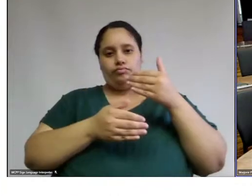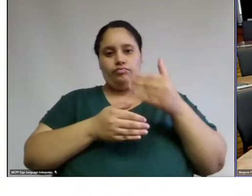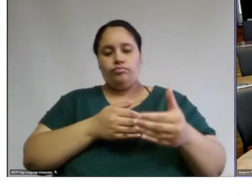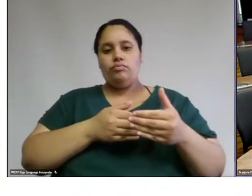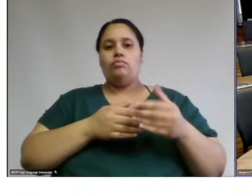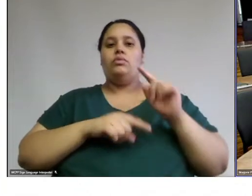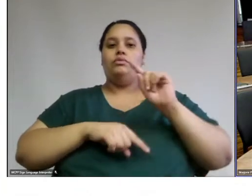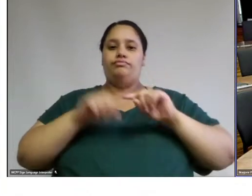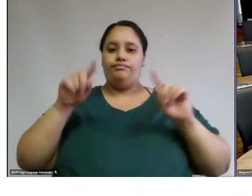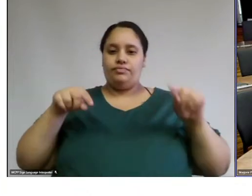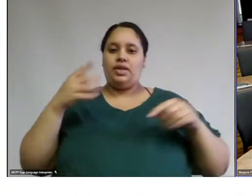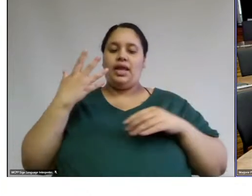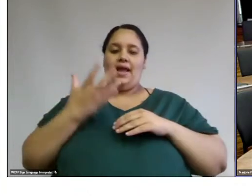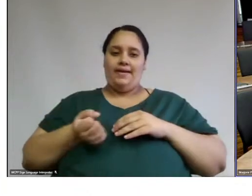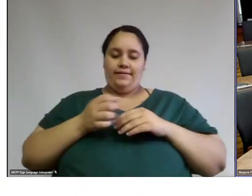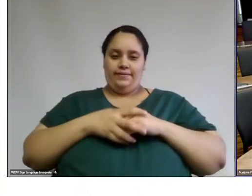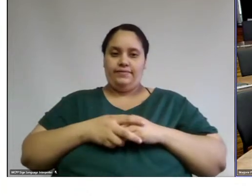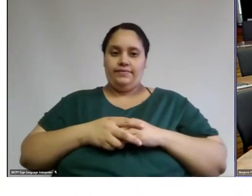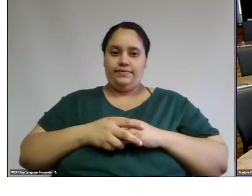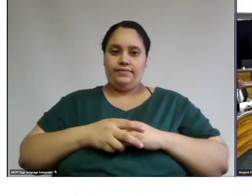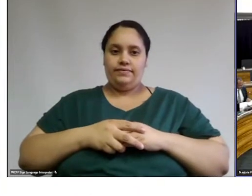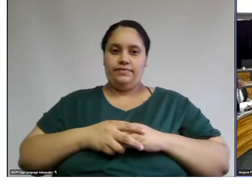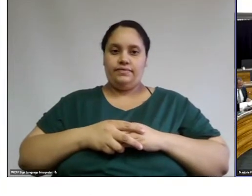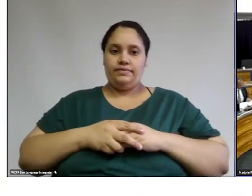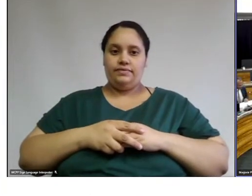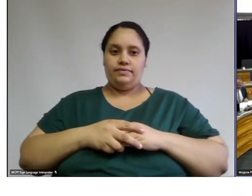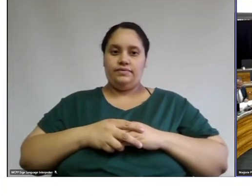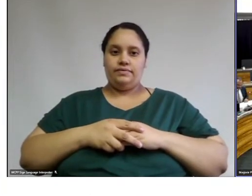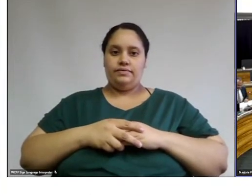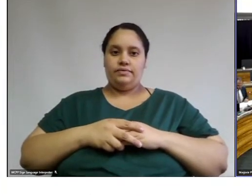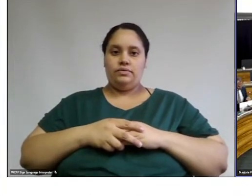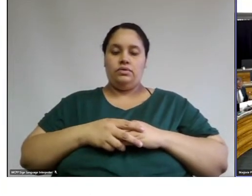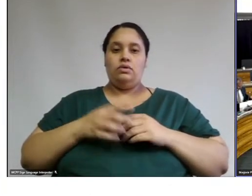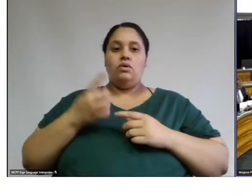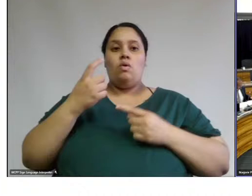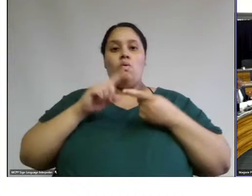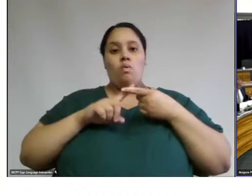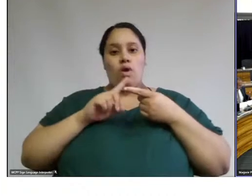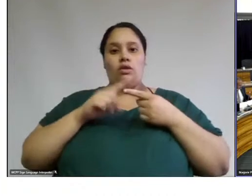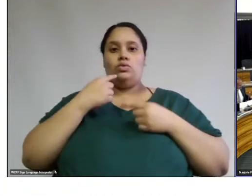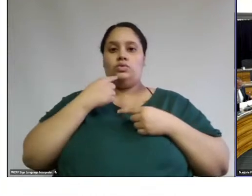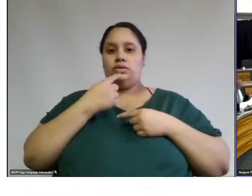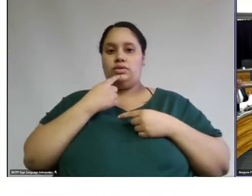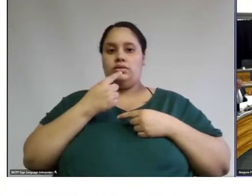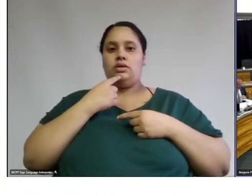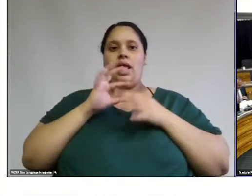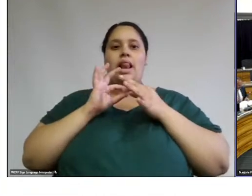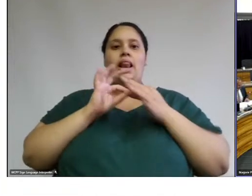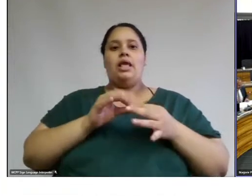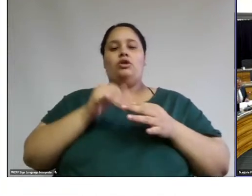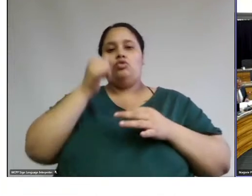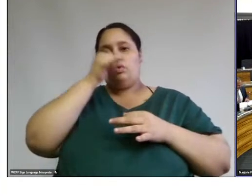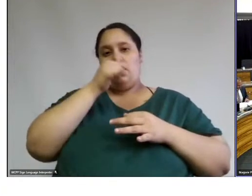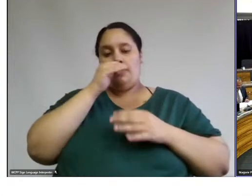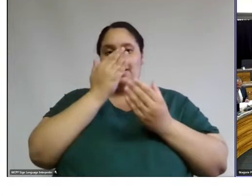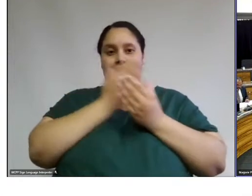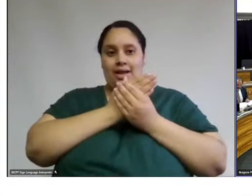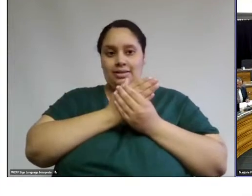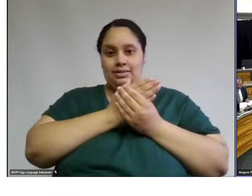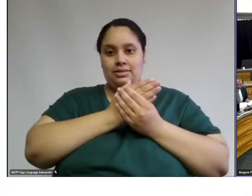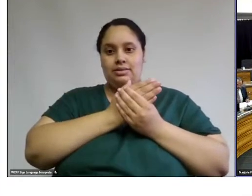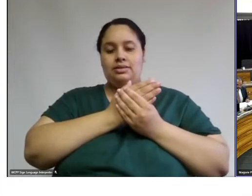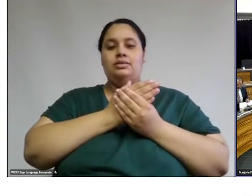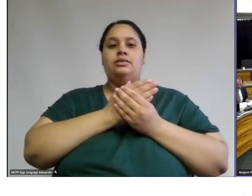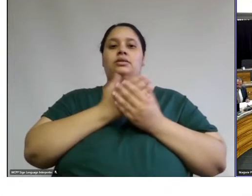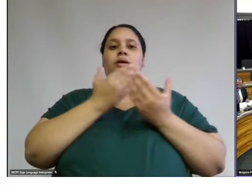forms in that regard. The one, as you indicated there, it got to do with criminal cases where forensic